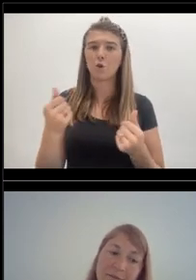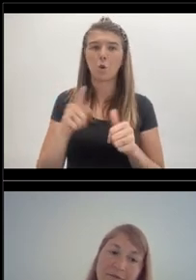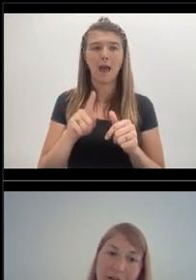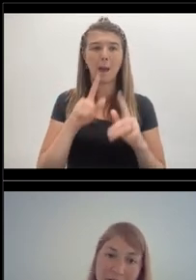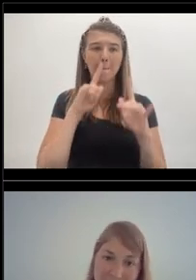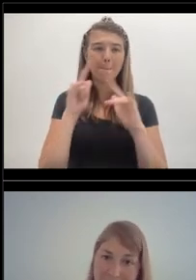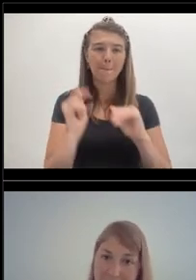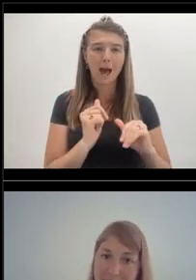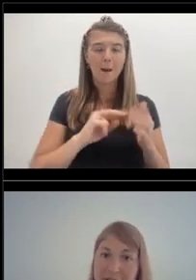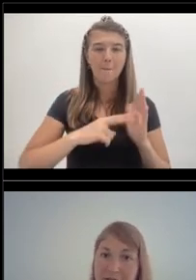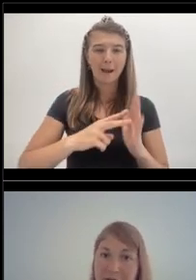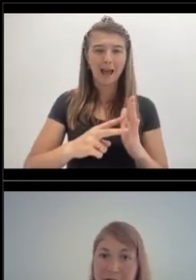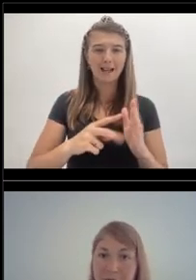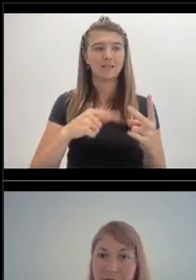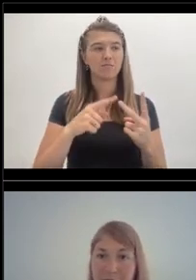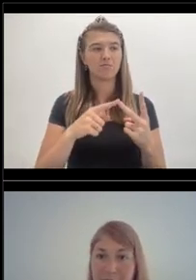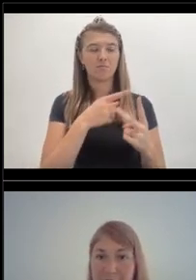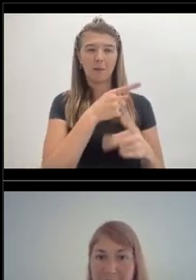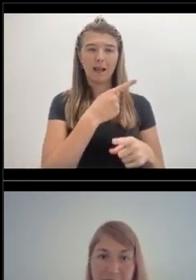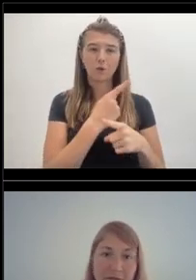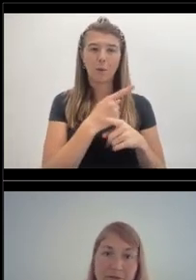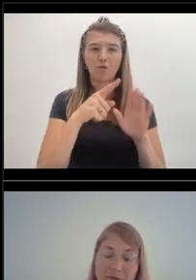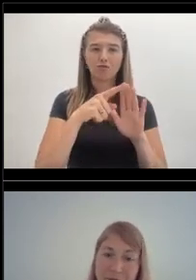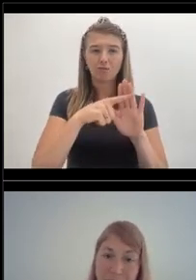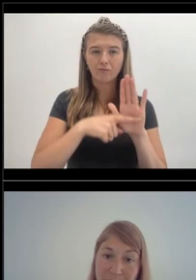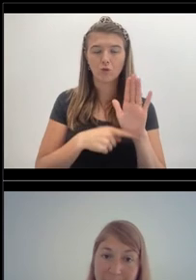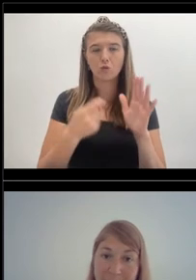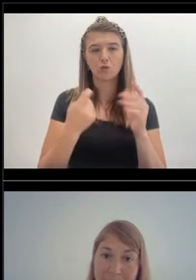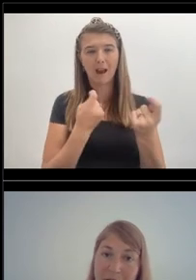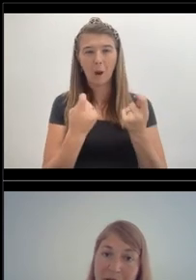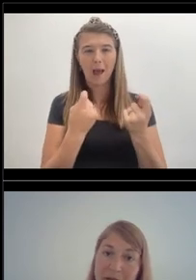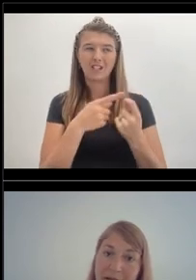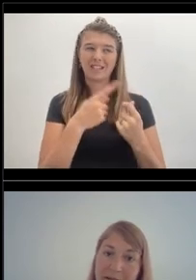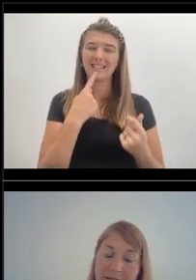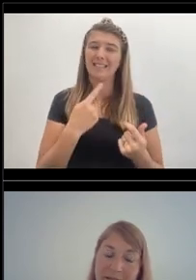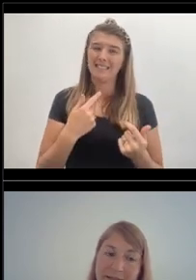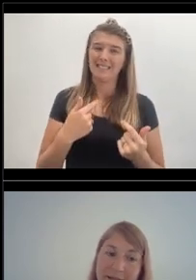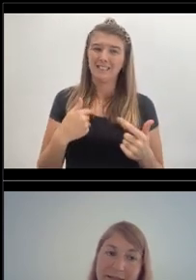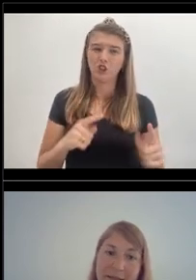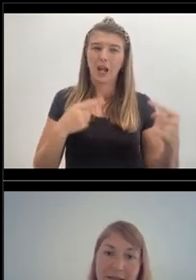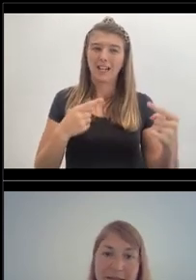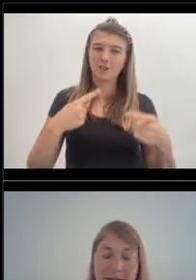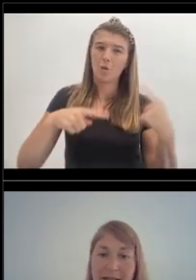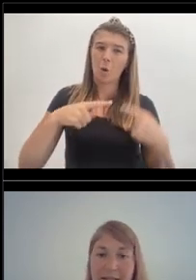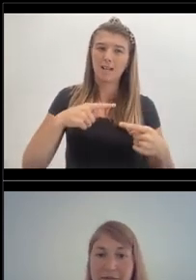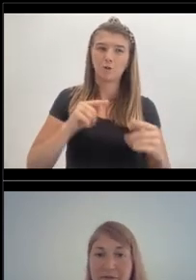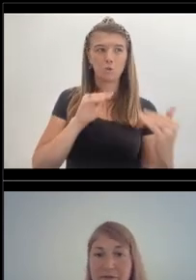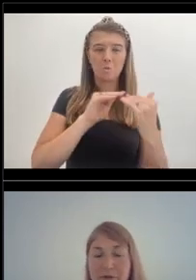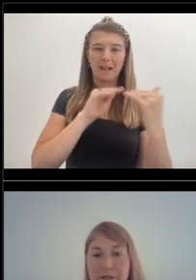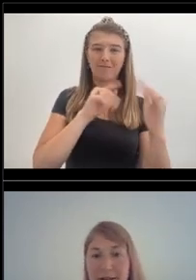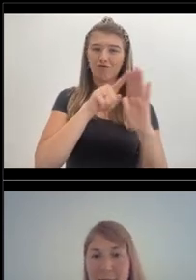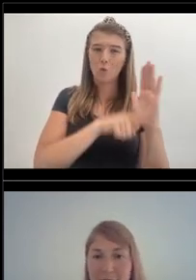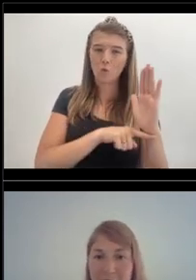mentioned regulations as one of the biggest hurdles for them. And I think the tides